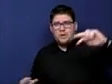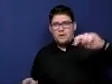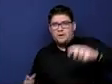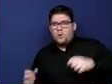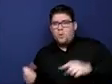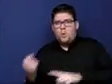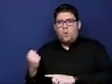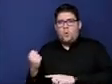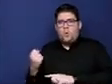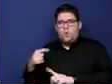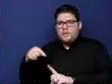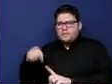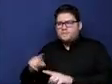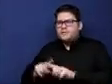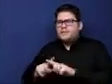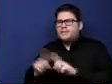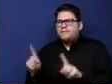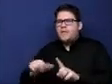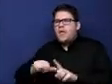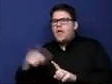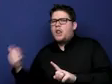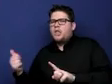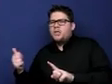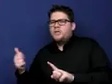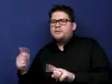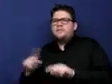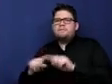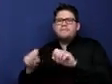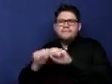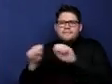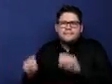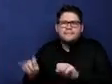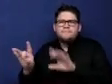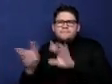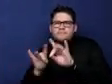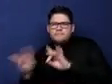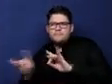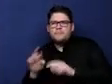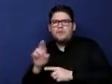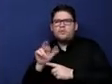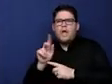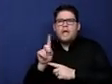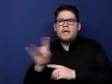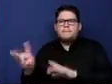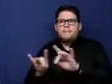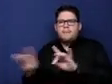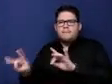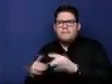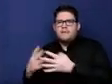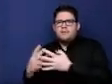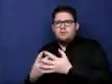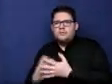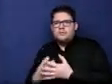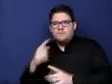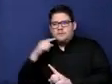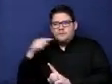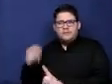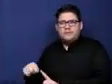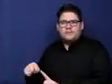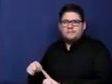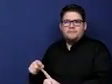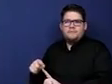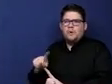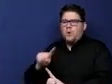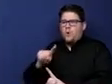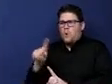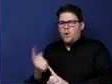more systematic, unbiased testing of random samples, basically, because we only have a limited capacity